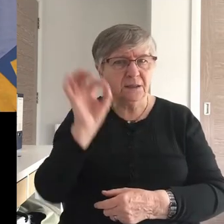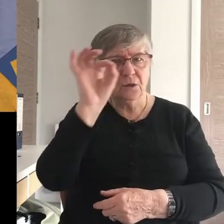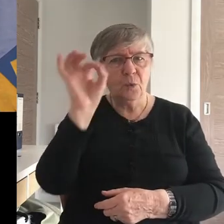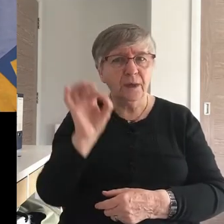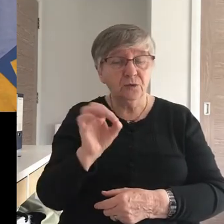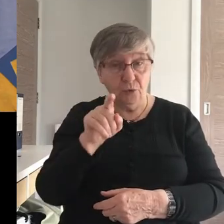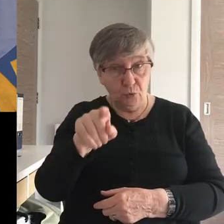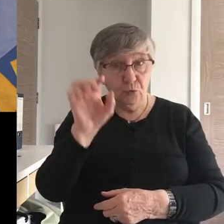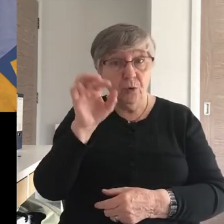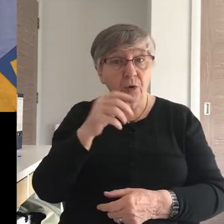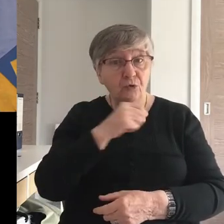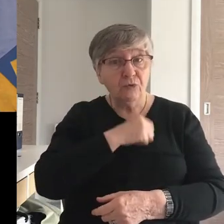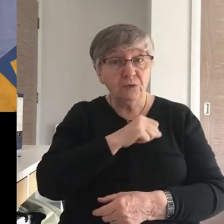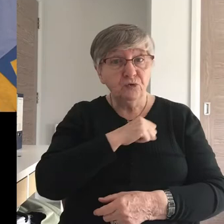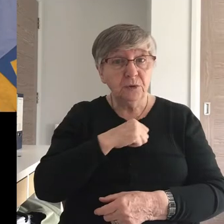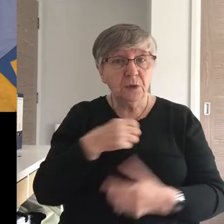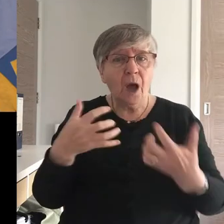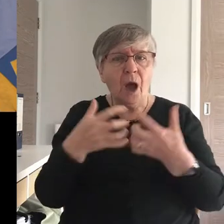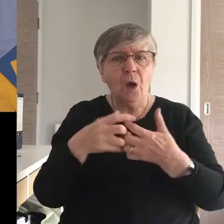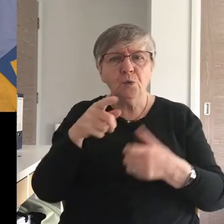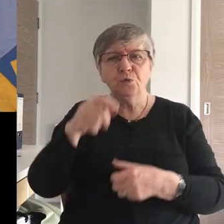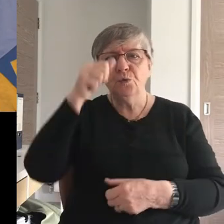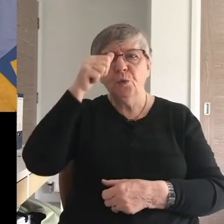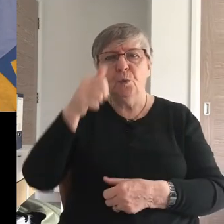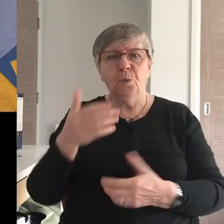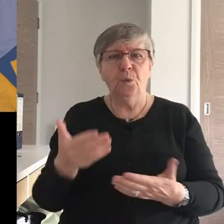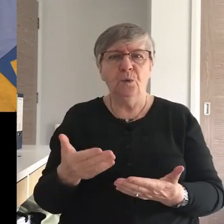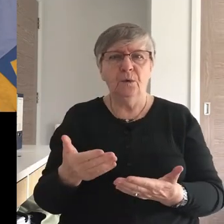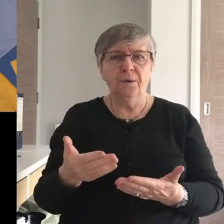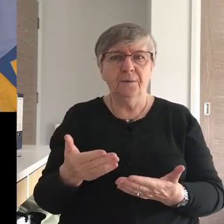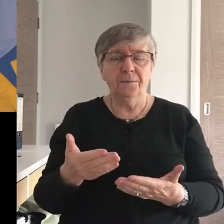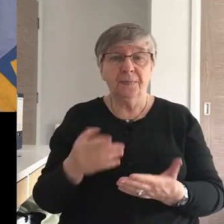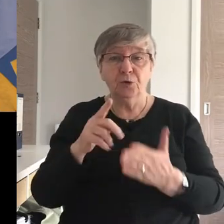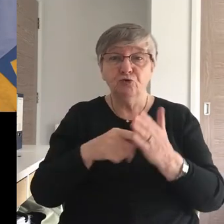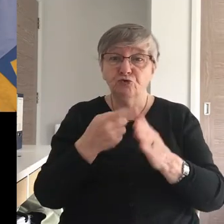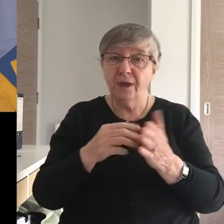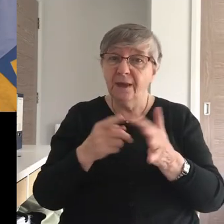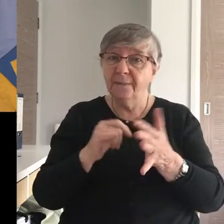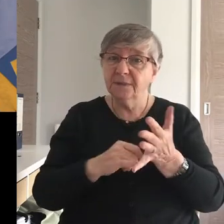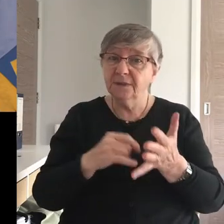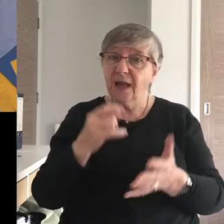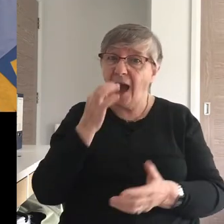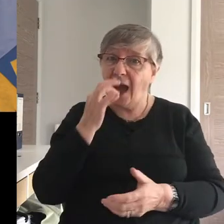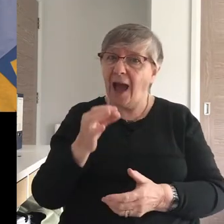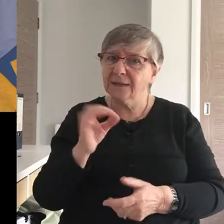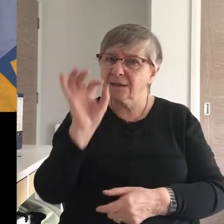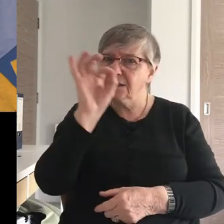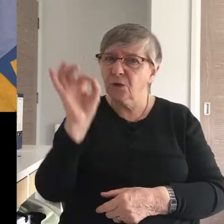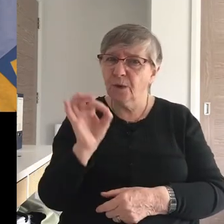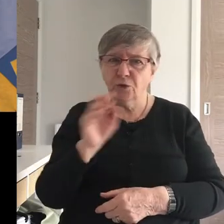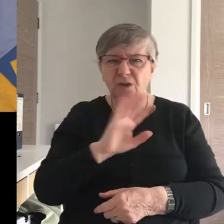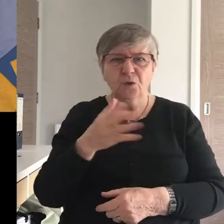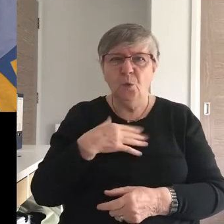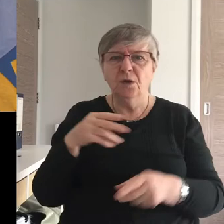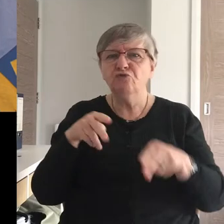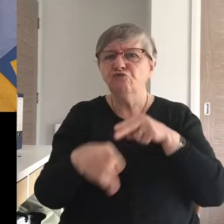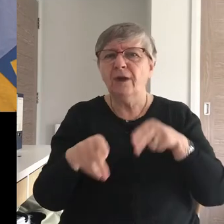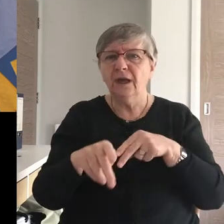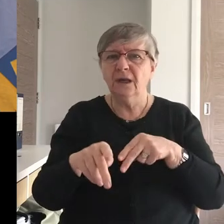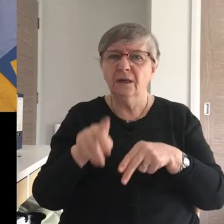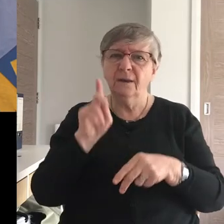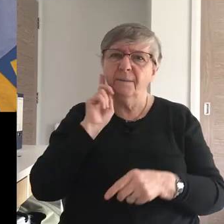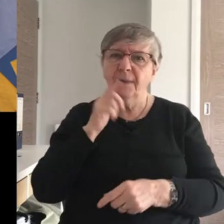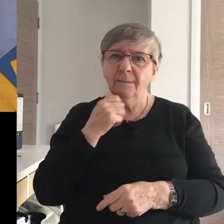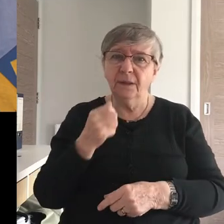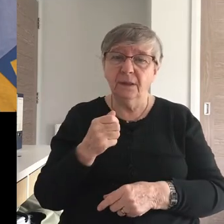You're a Christian? How do you know? And James asks that kind of question not to trick people, but to